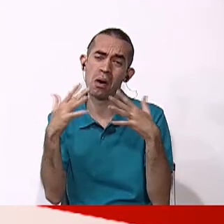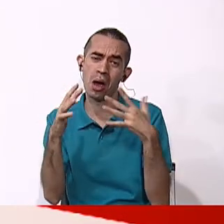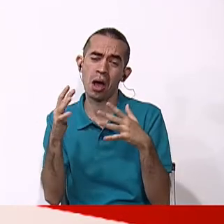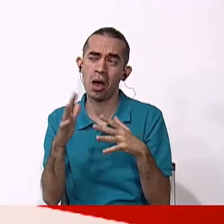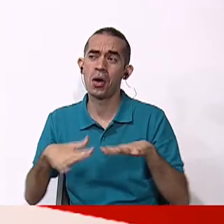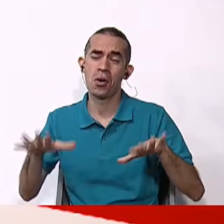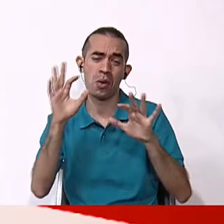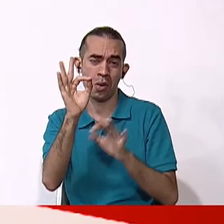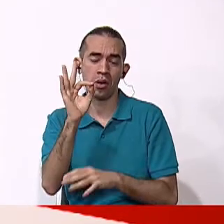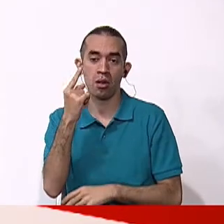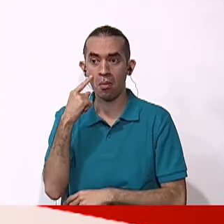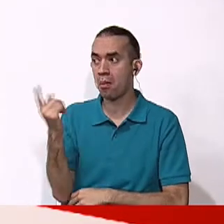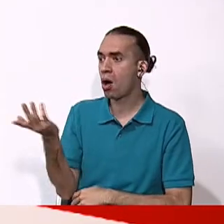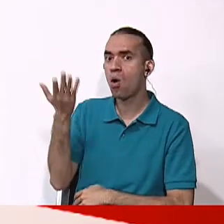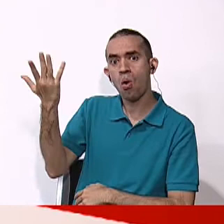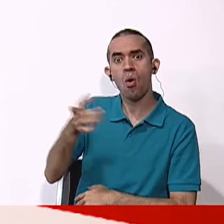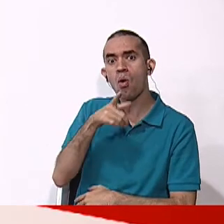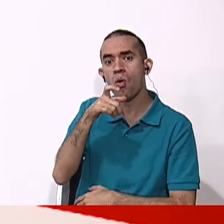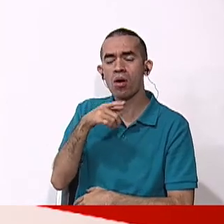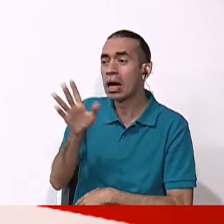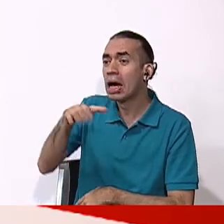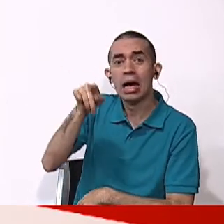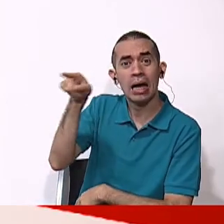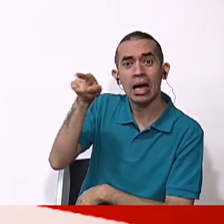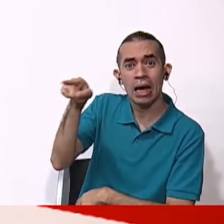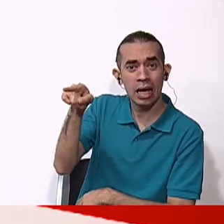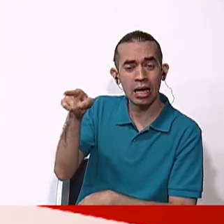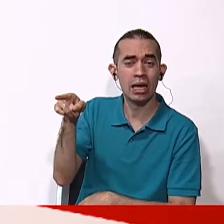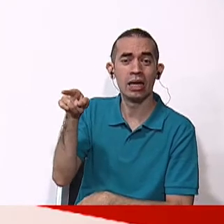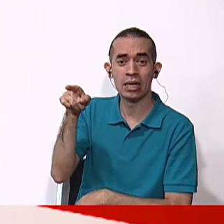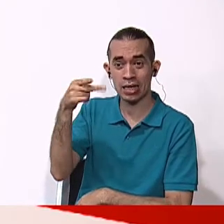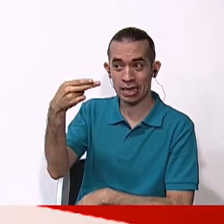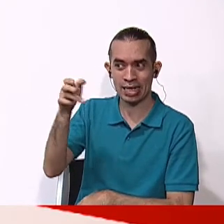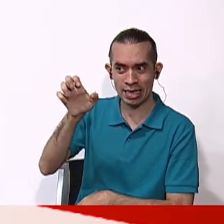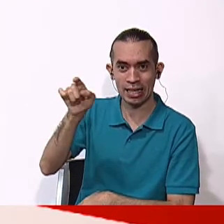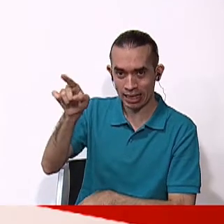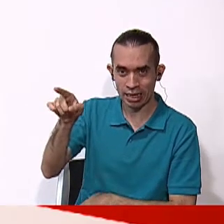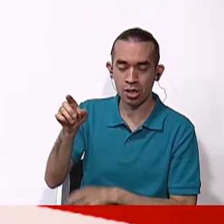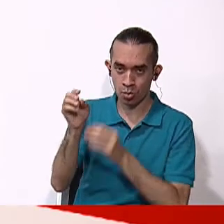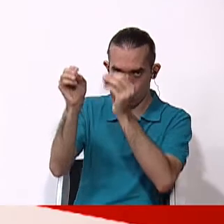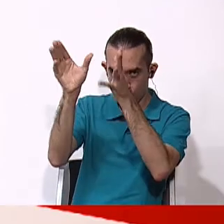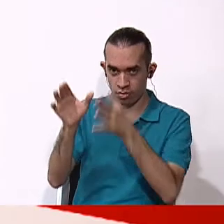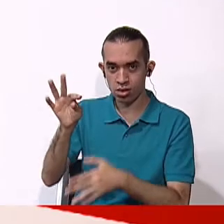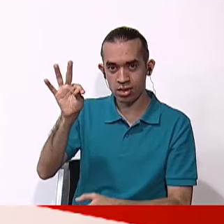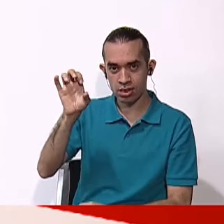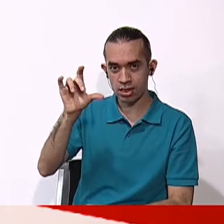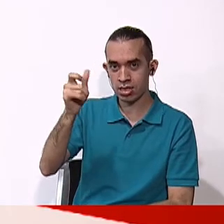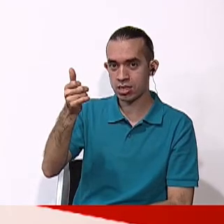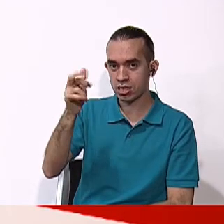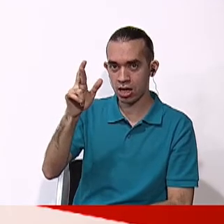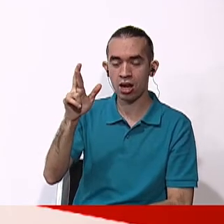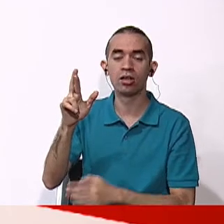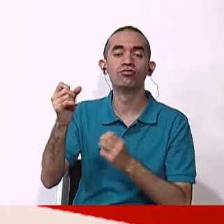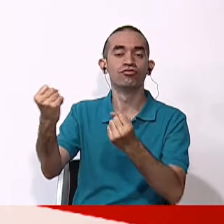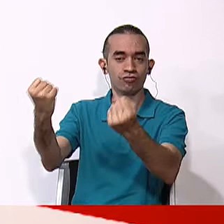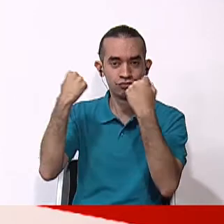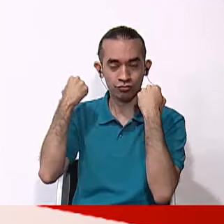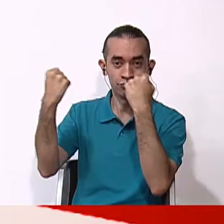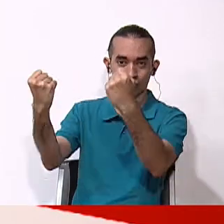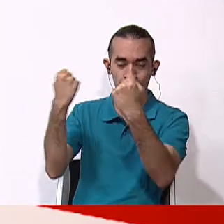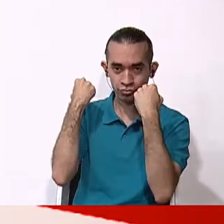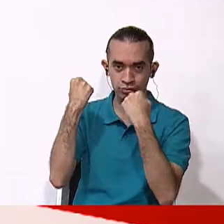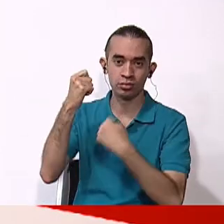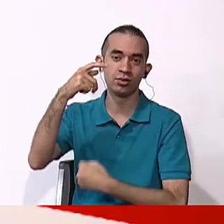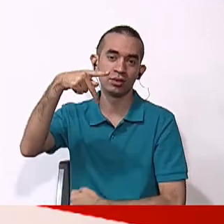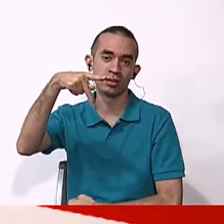place. Look, teacher. He is the teacher. He is the physical